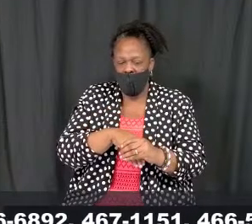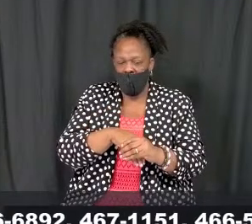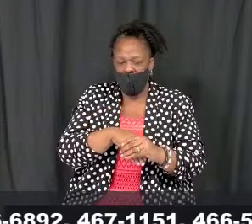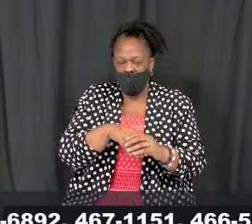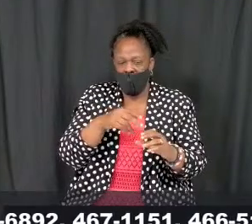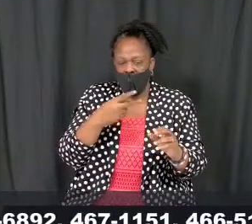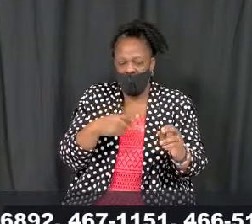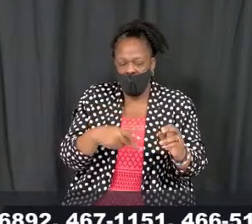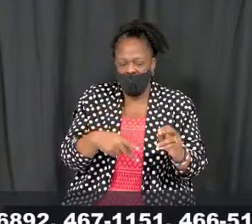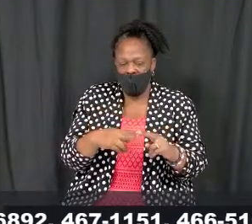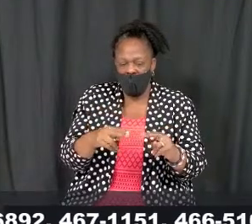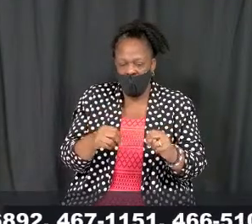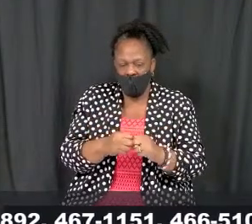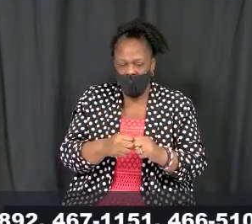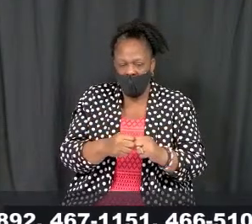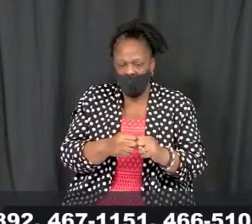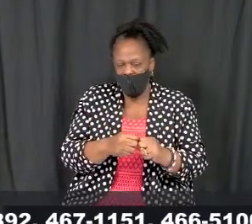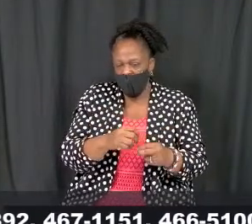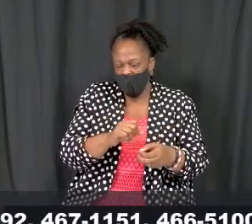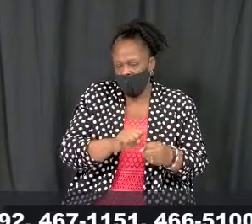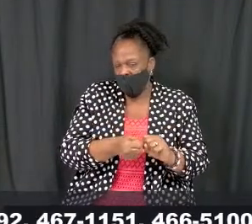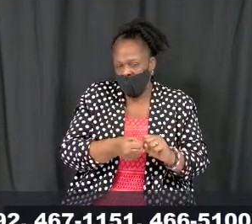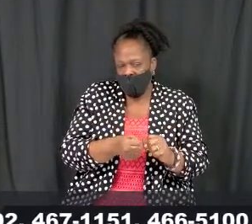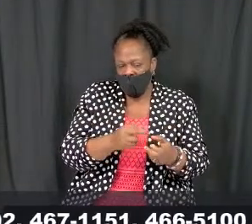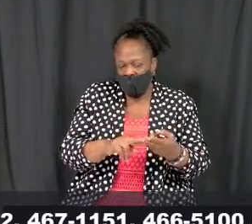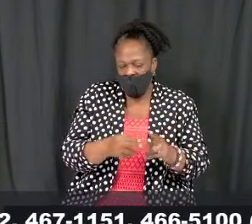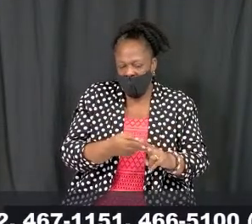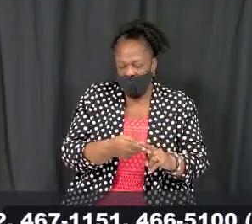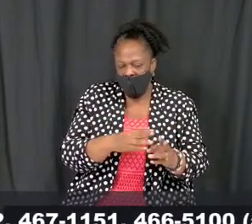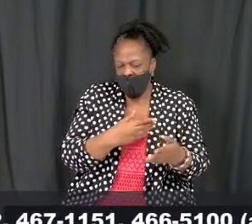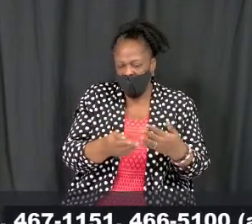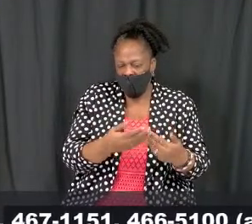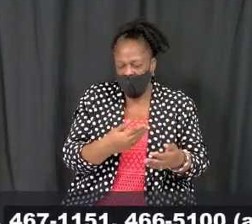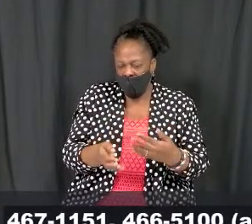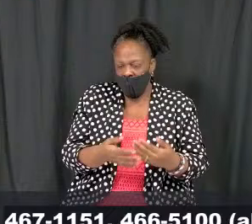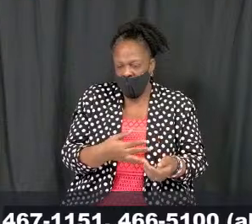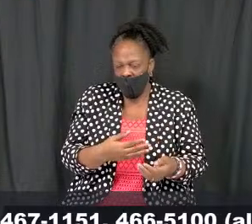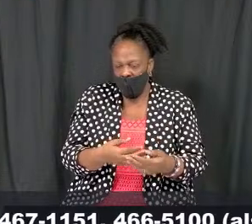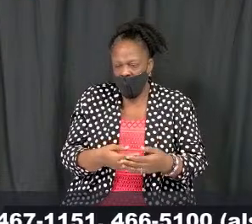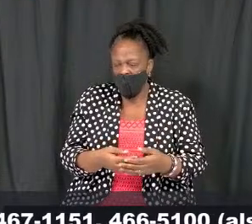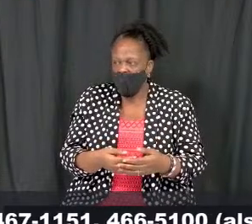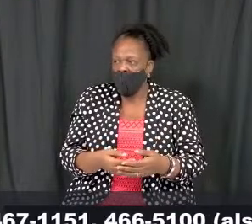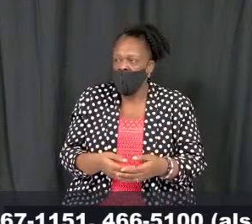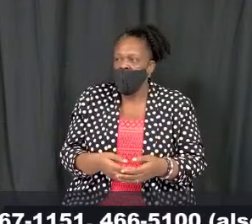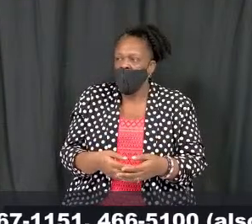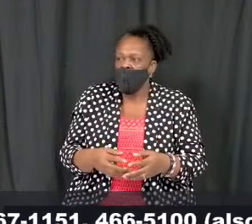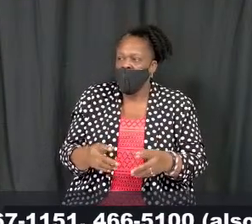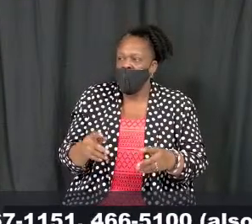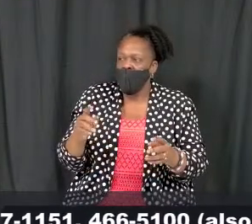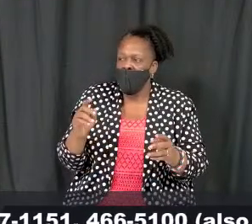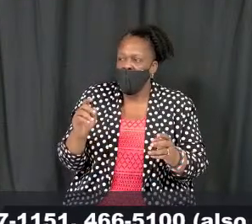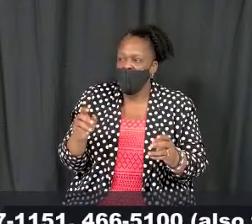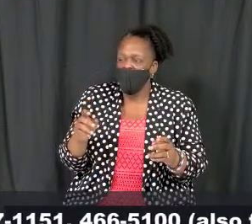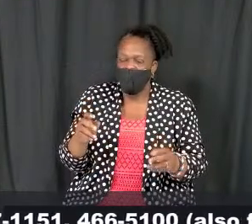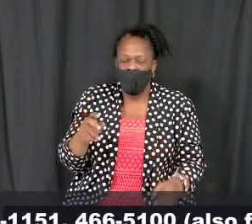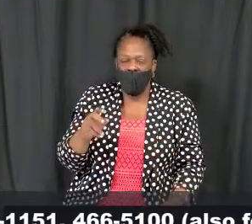one federation, and so what we look at is the cumulative total. And so the target population of